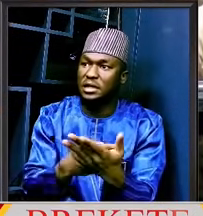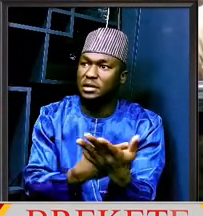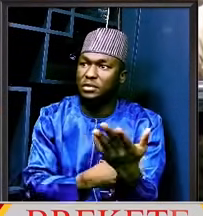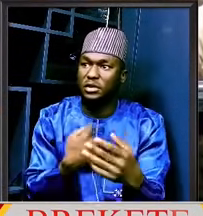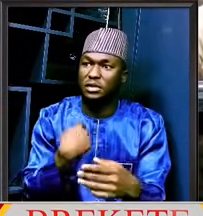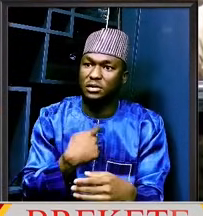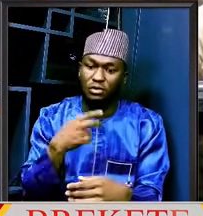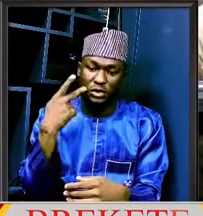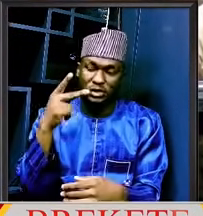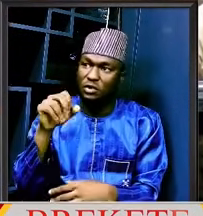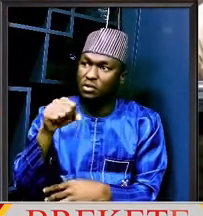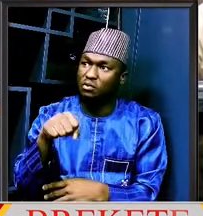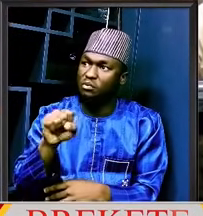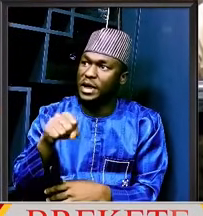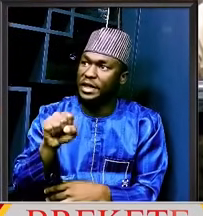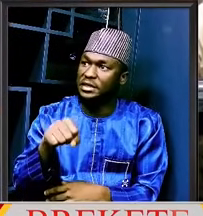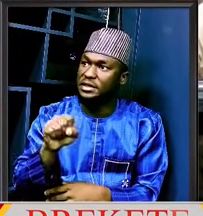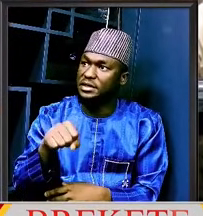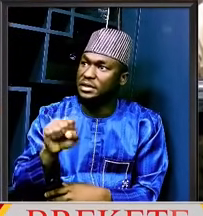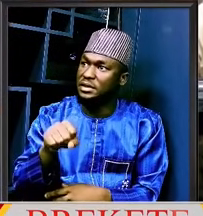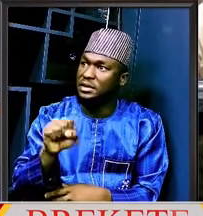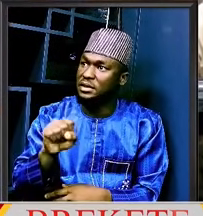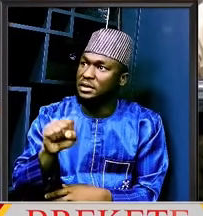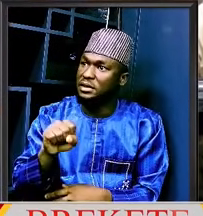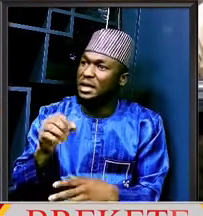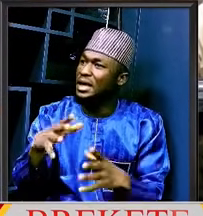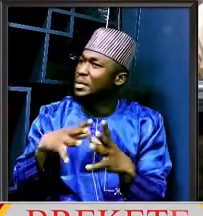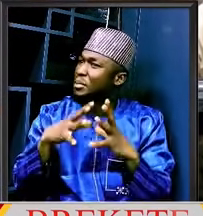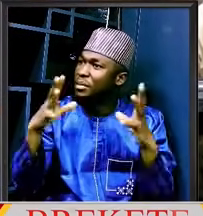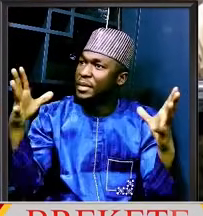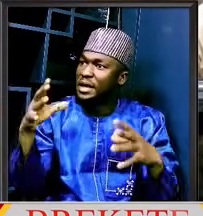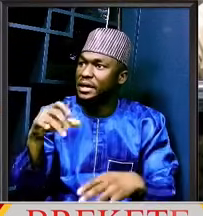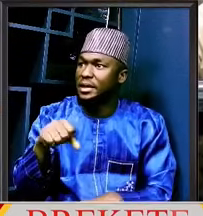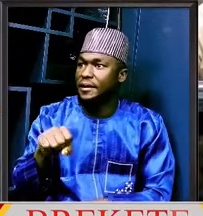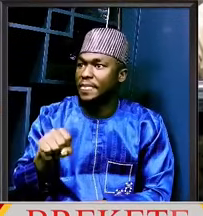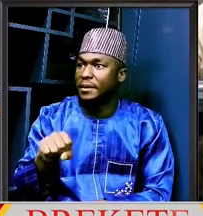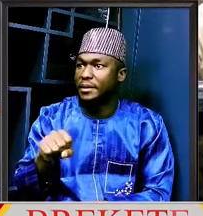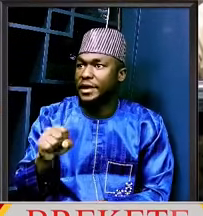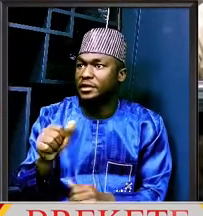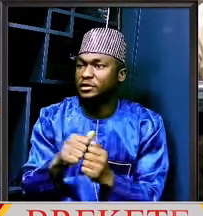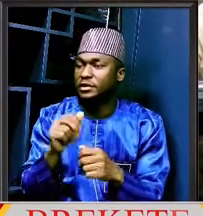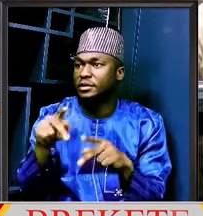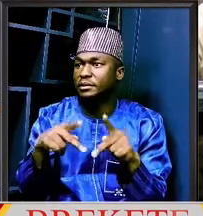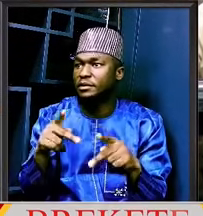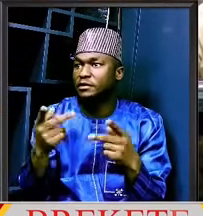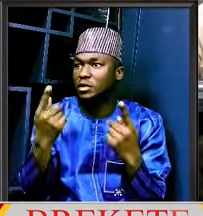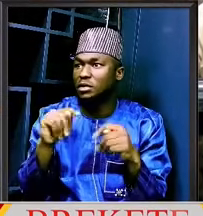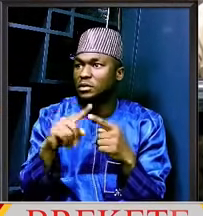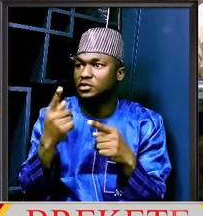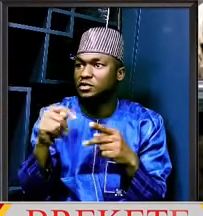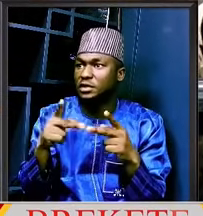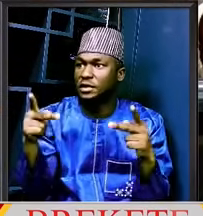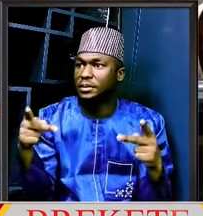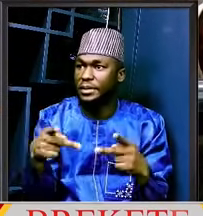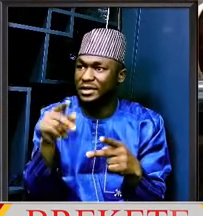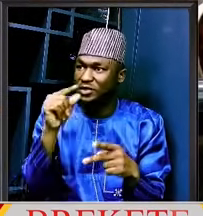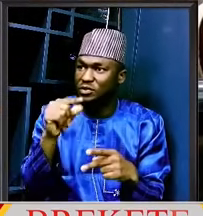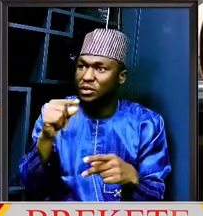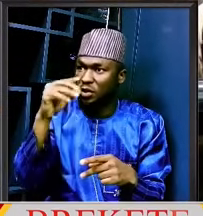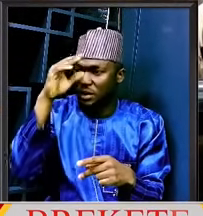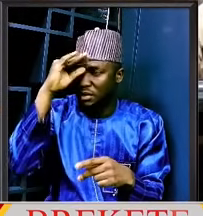sir. Just saw bikes. Plenty bikes with people coming to the compound. Young